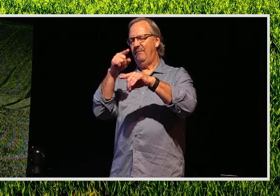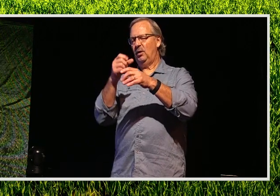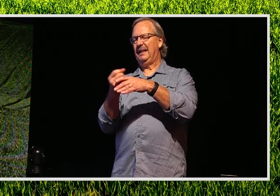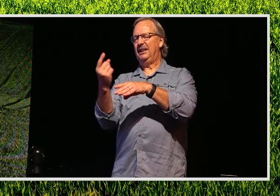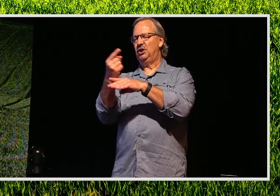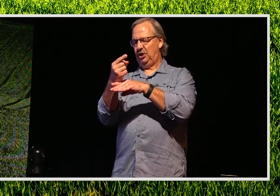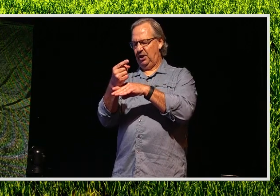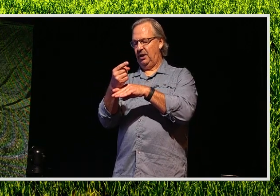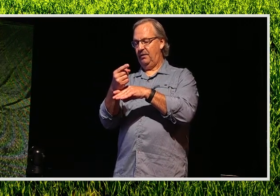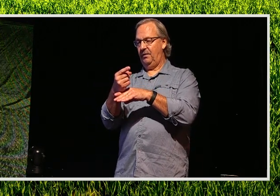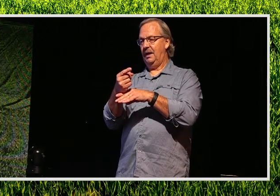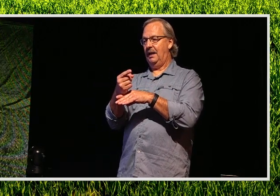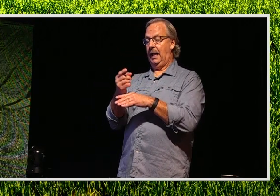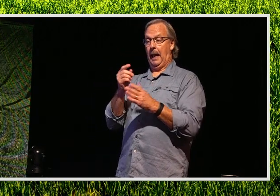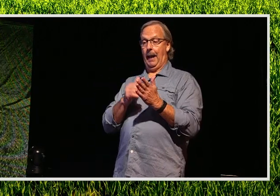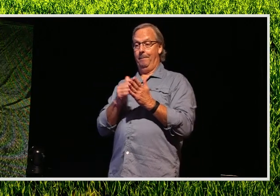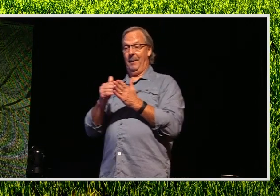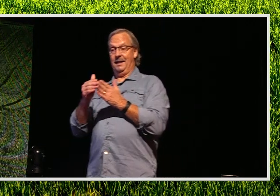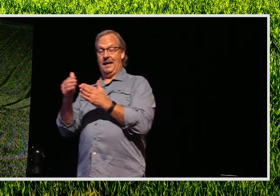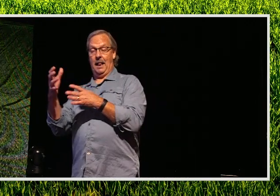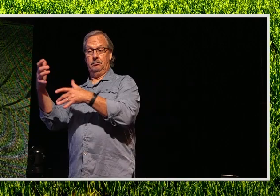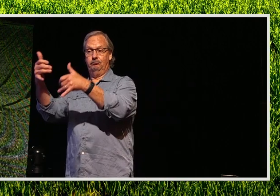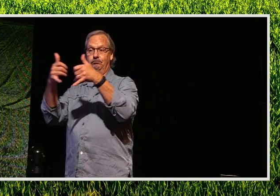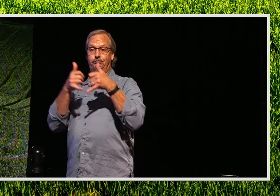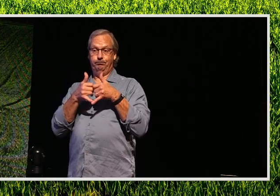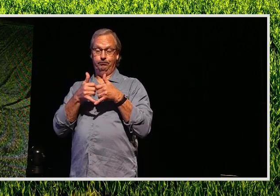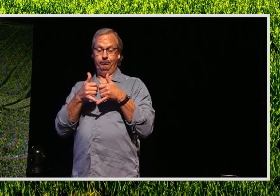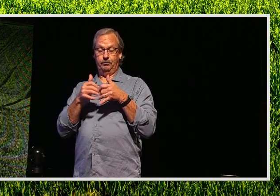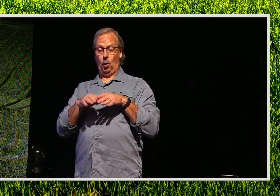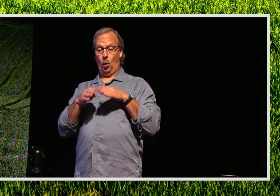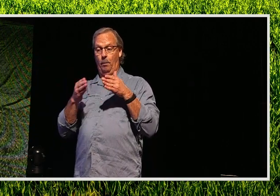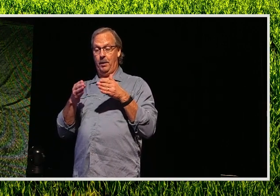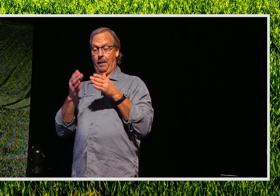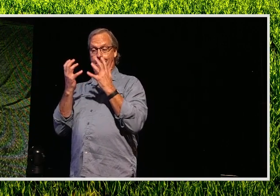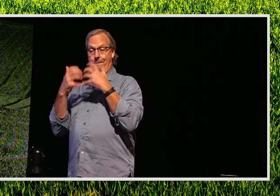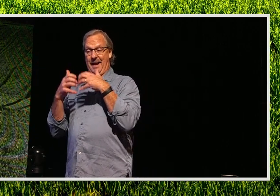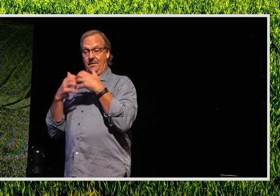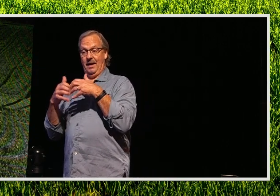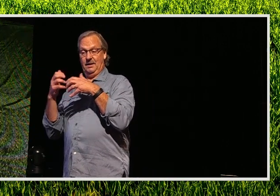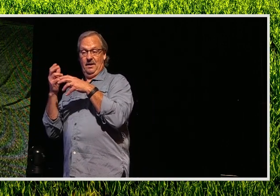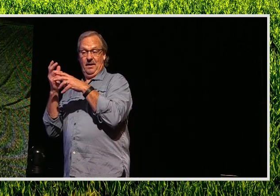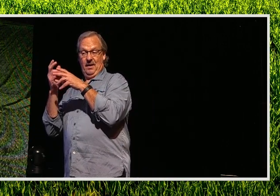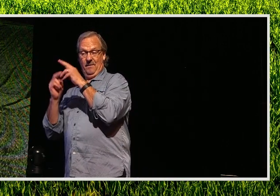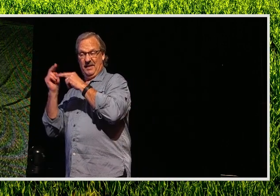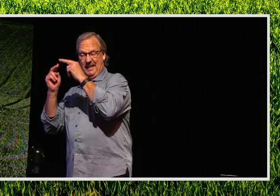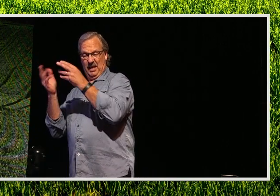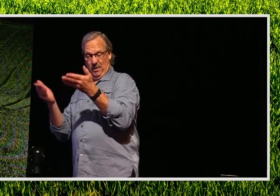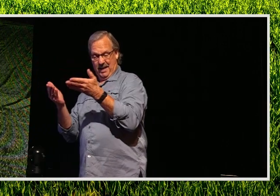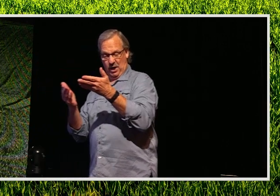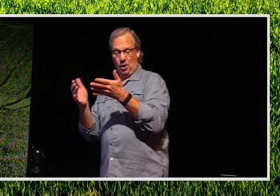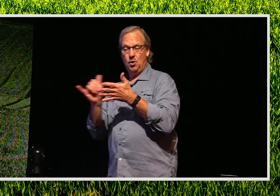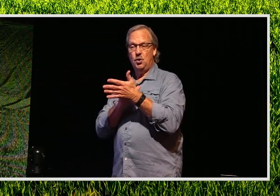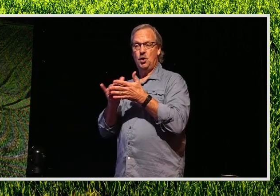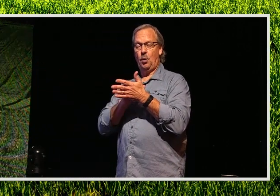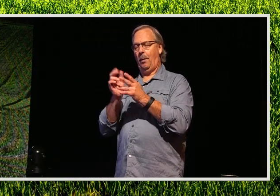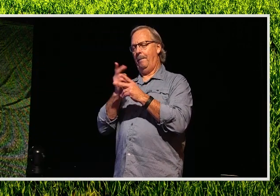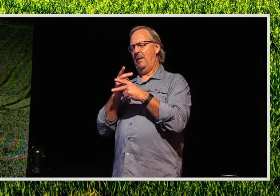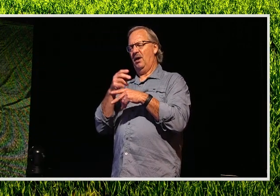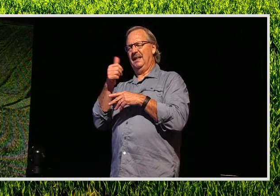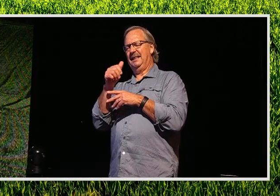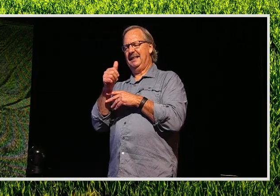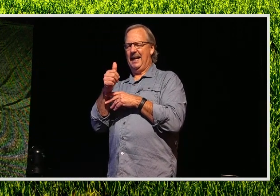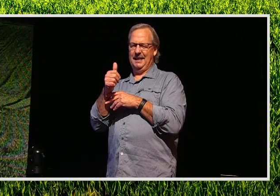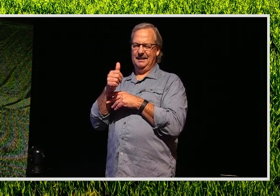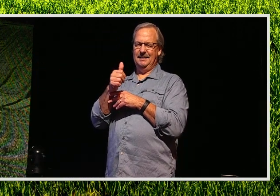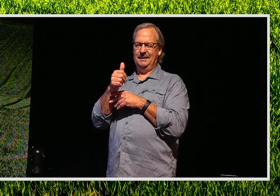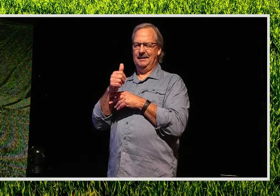million prize, we'll be opening up a manufacturing facility right here in New York. And we will be producing between 10 to 15